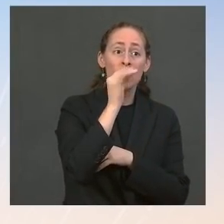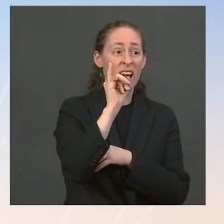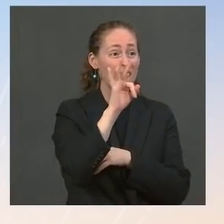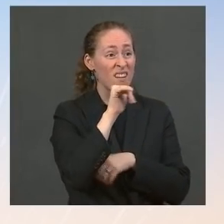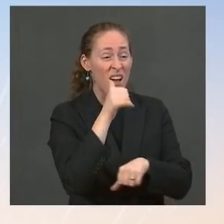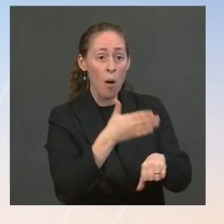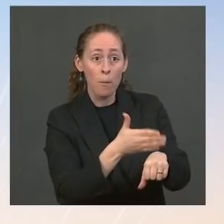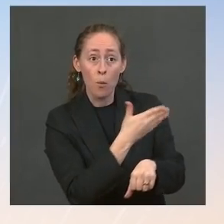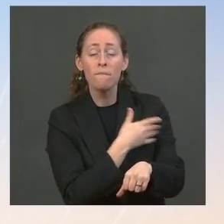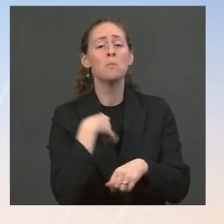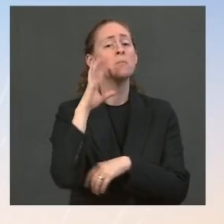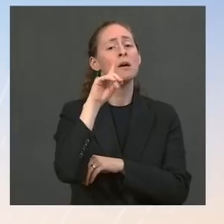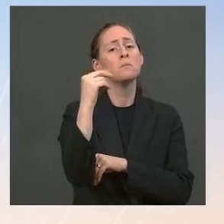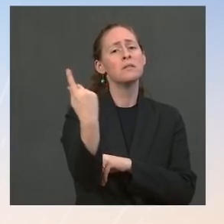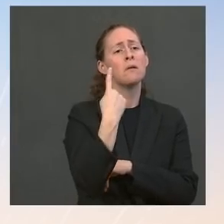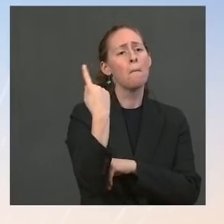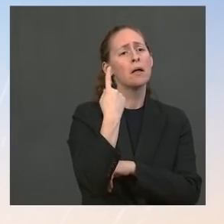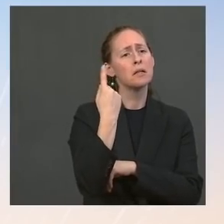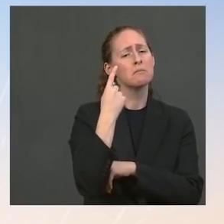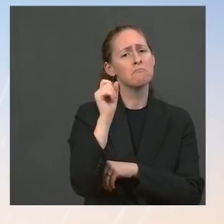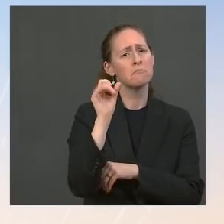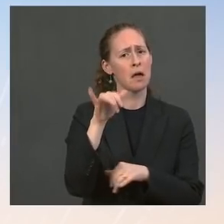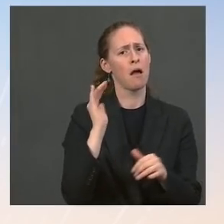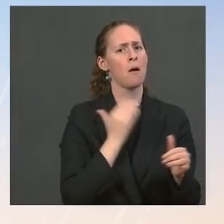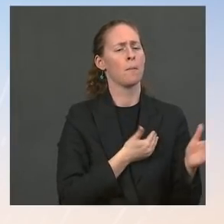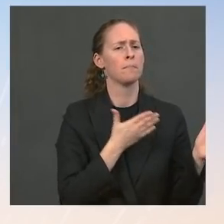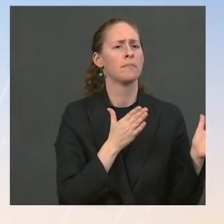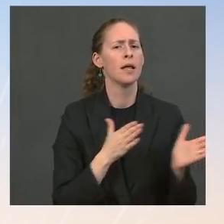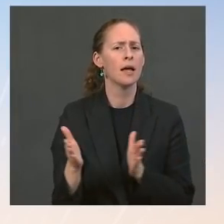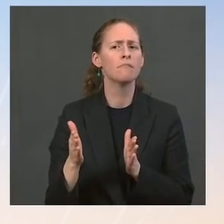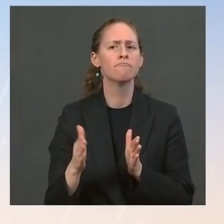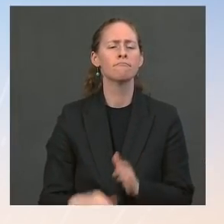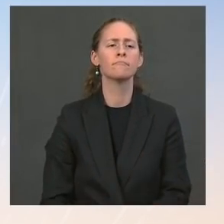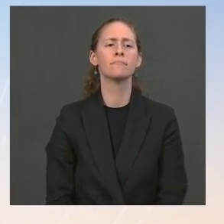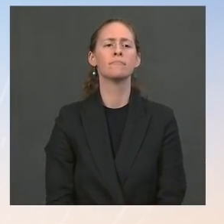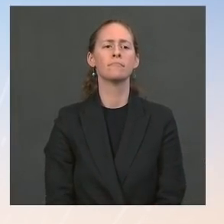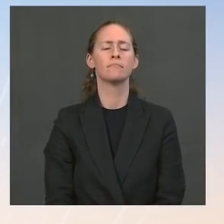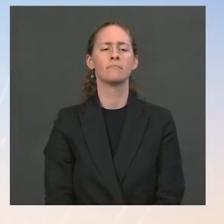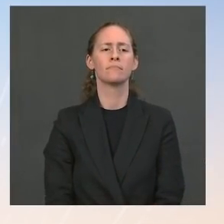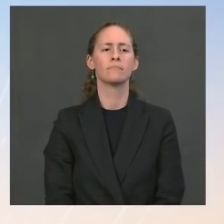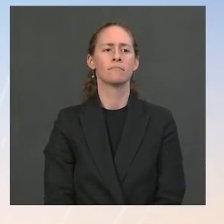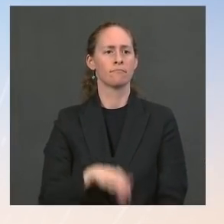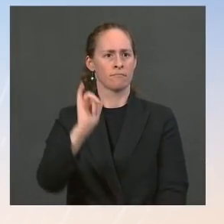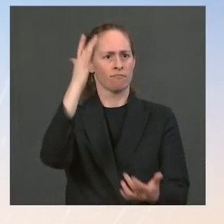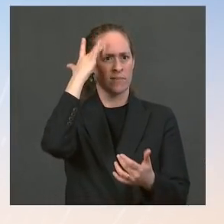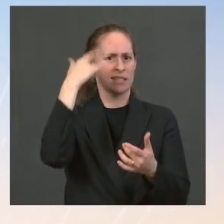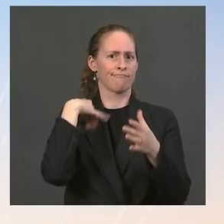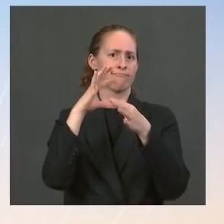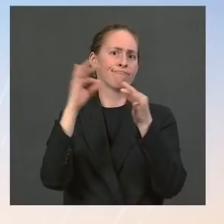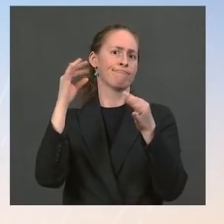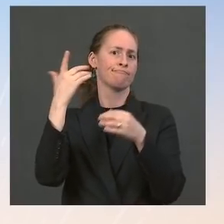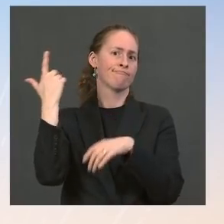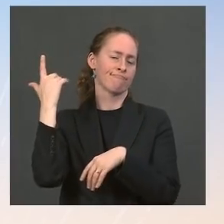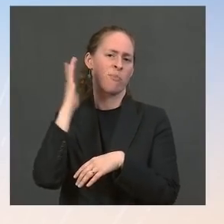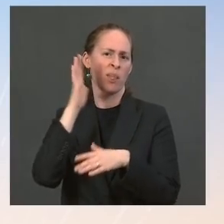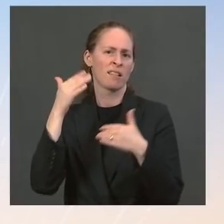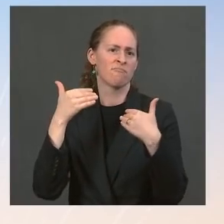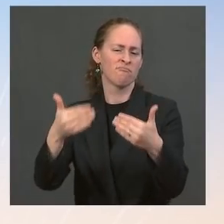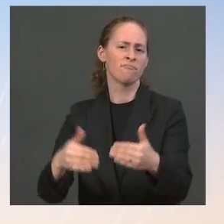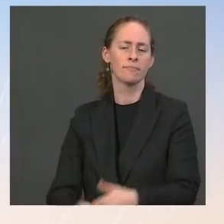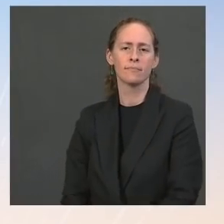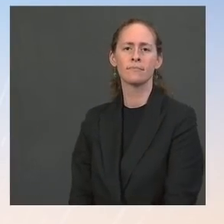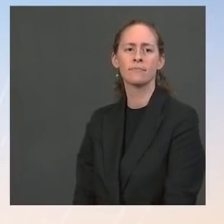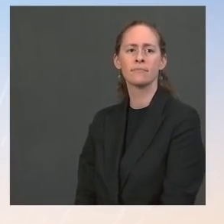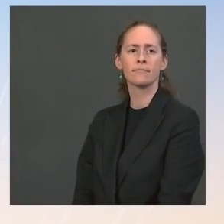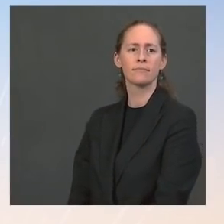And we have the methods to do that. That's why I talked about the executive order. And then on Guinea, we've had so many coups in